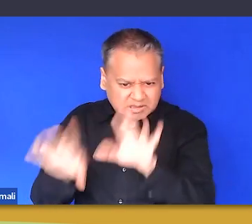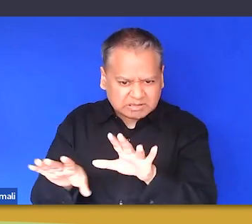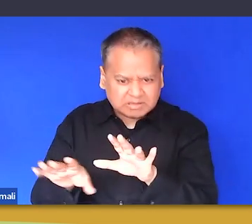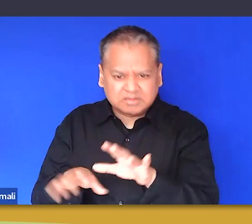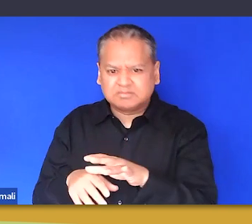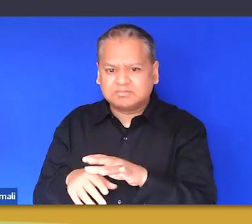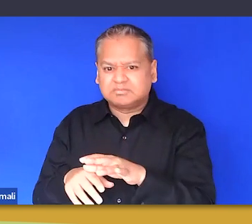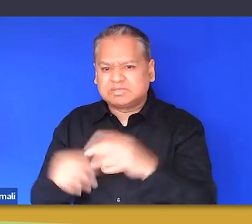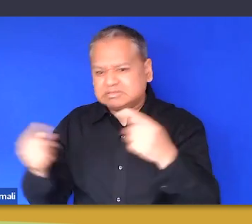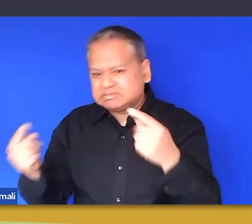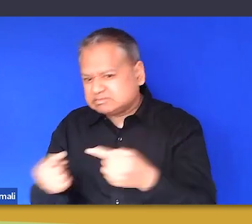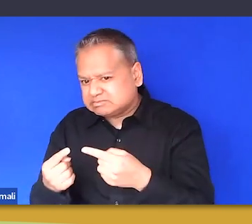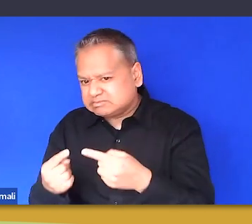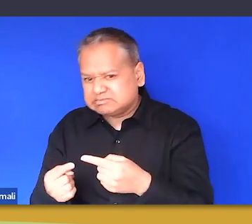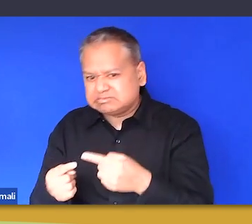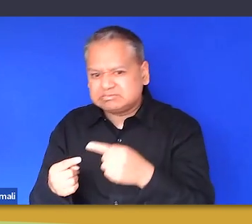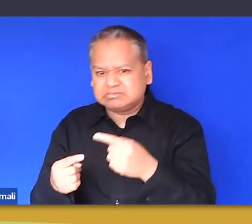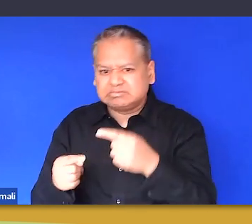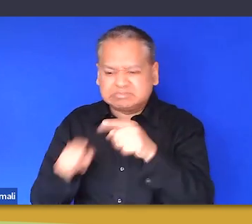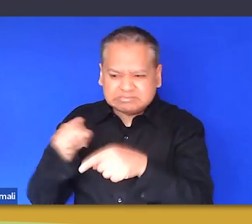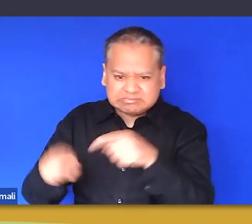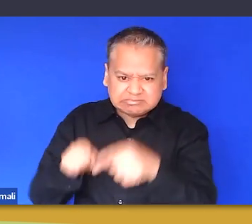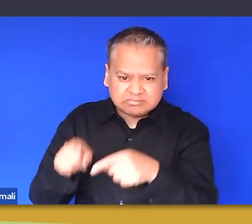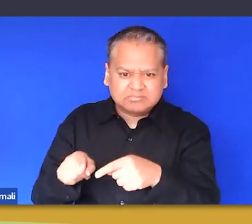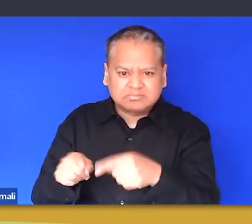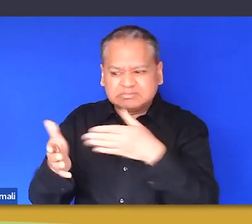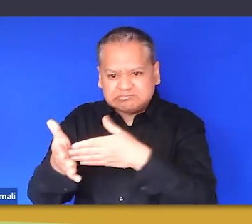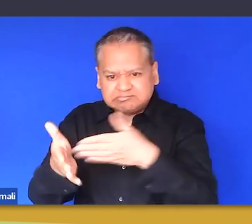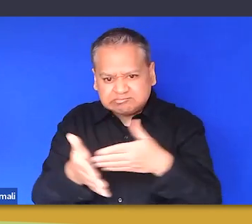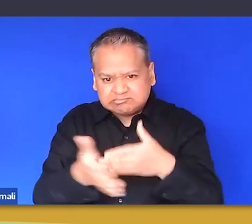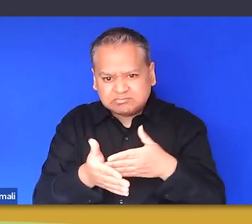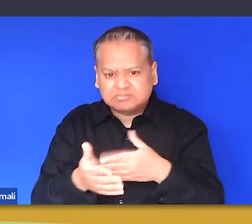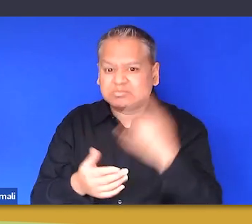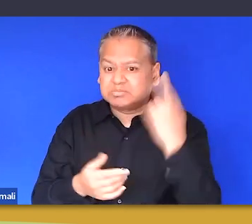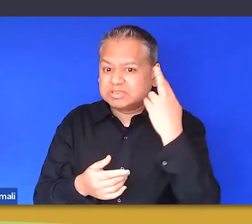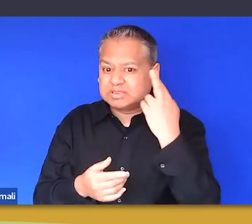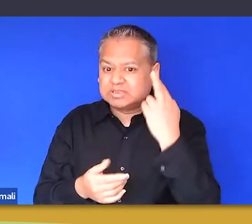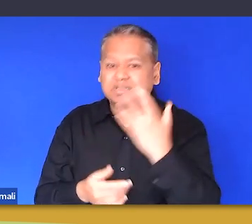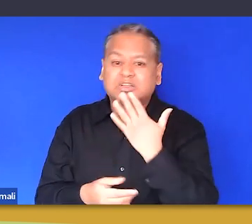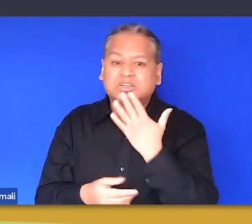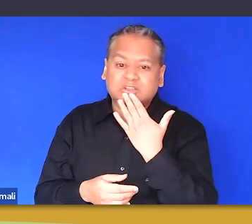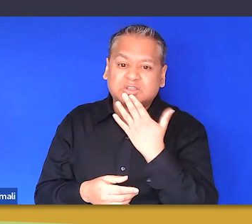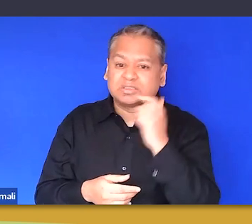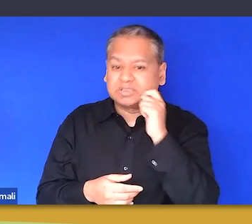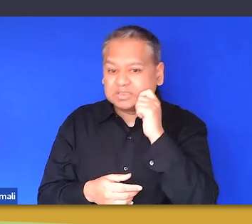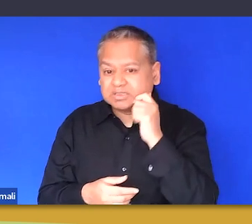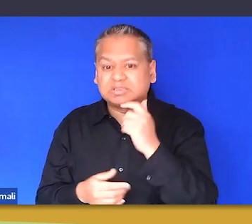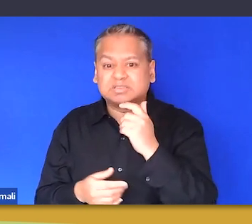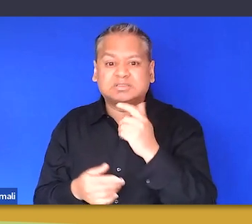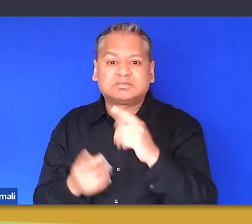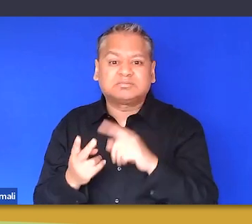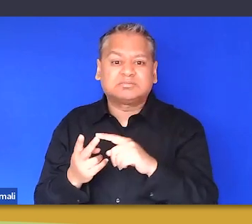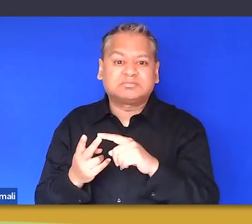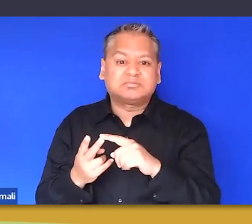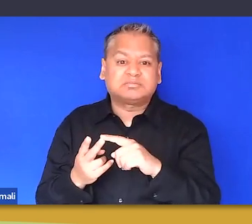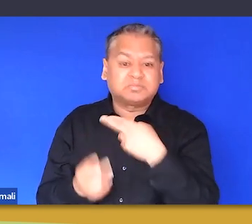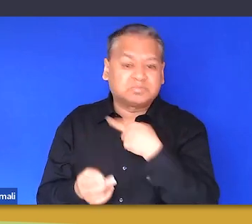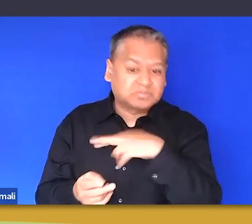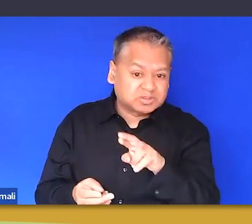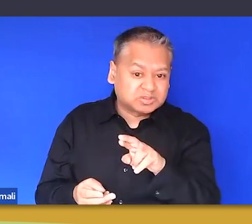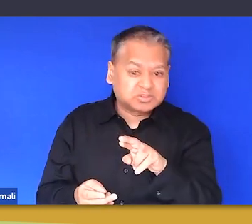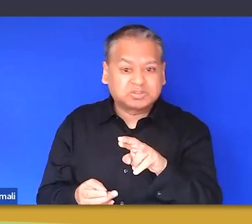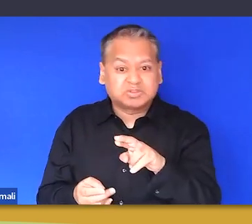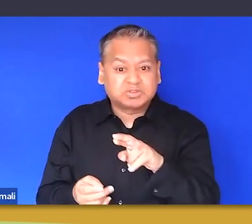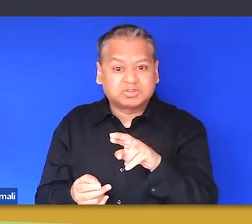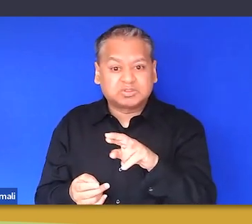been targeted for their race, people targeted for their ethnicity, their faith, or simply the color of their skin. As a government, we're committed